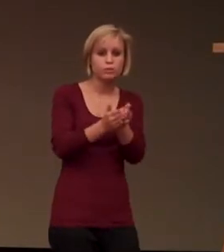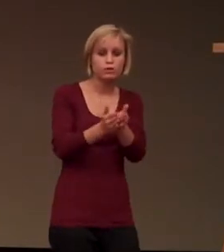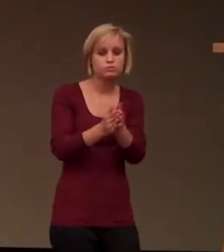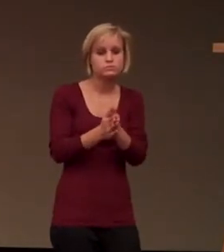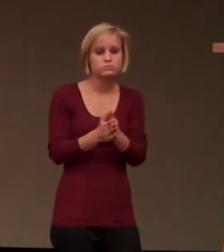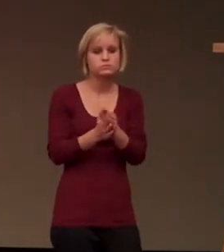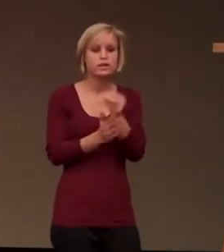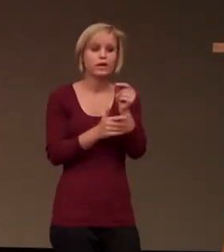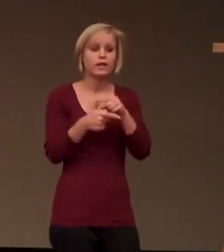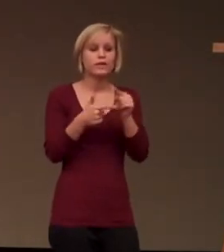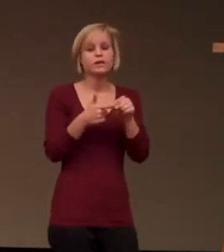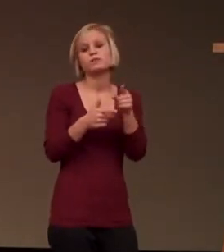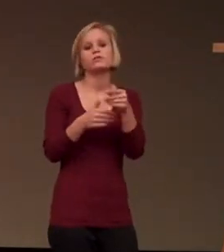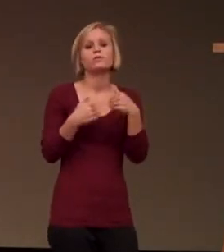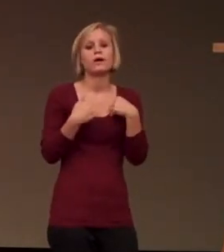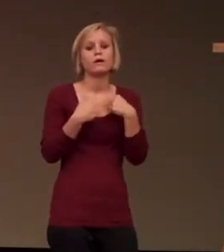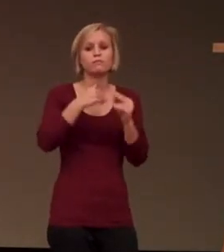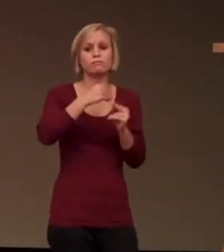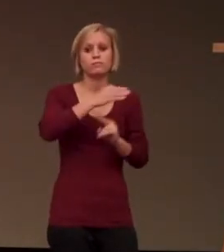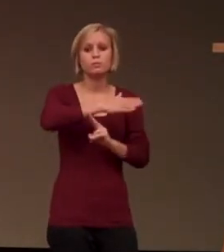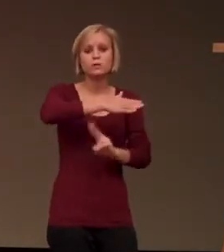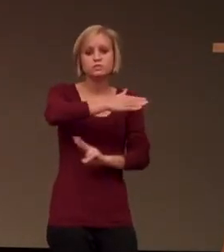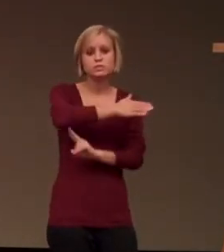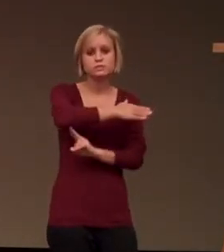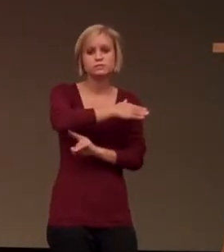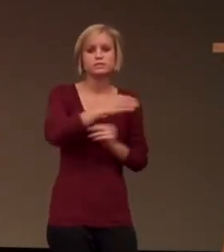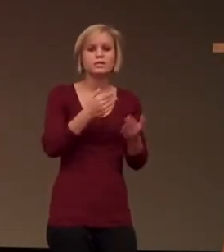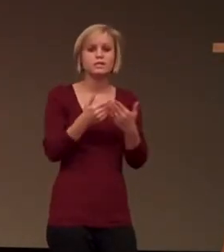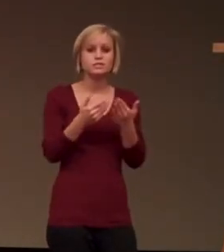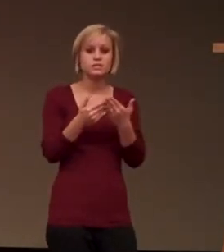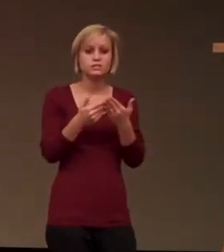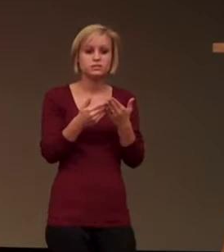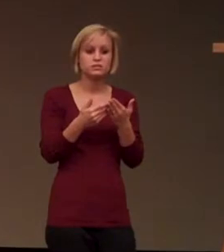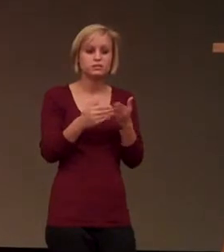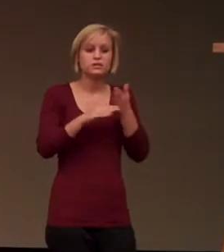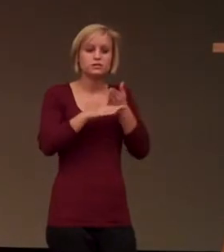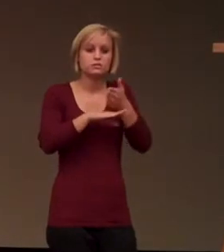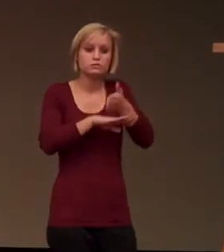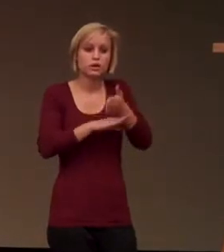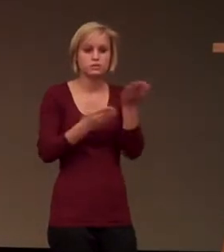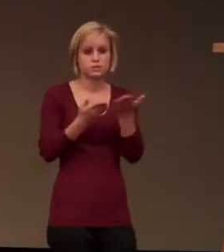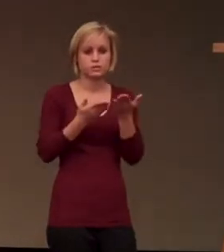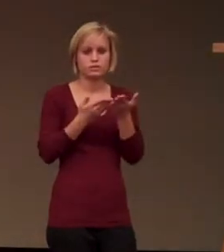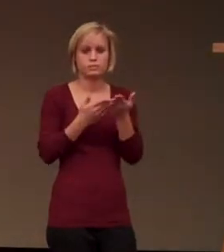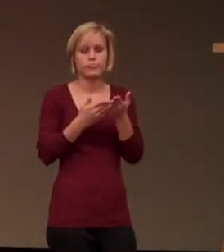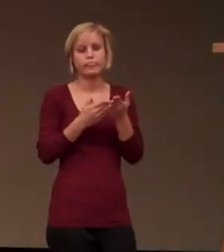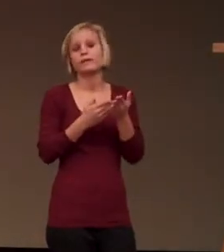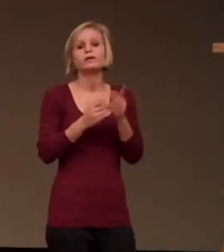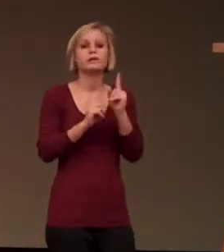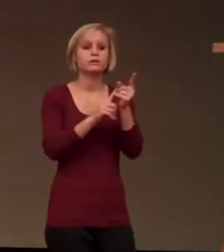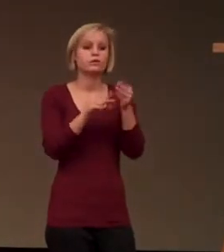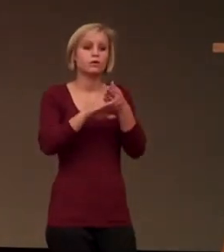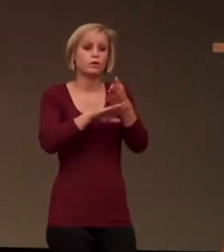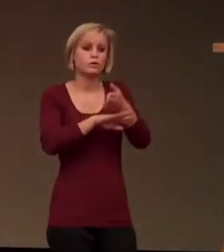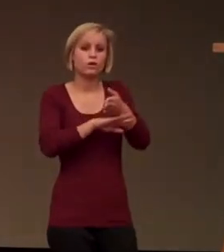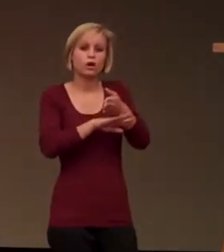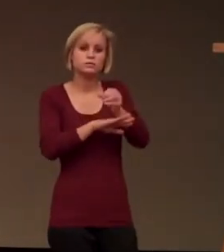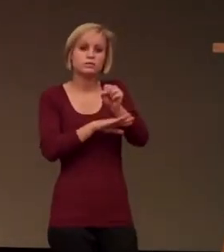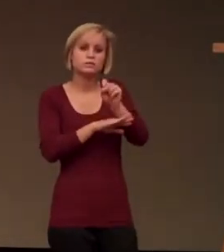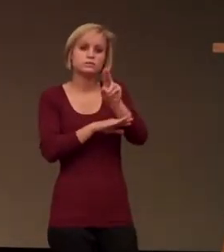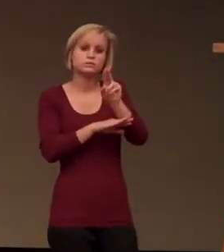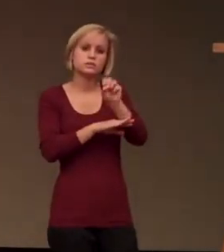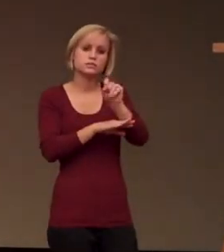then you have the bridges. It's easy to cross here. You can go across that suspension